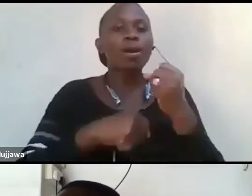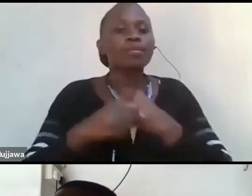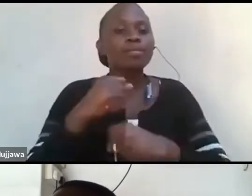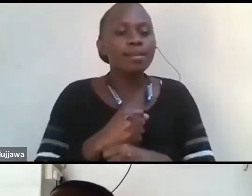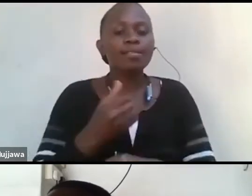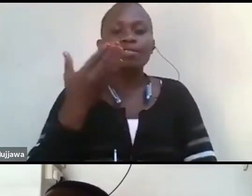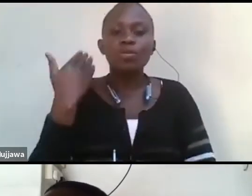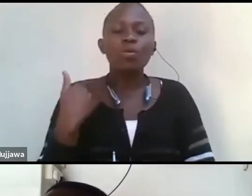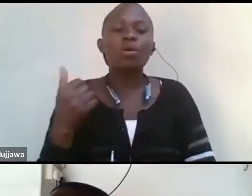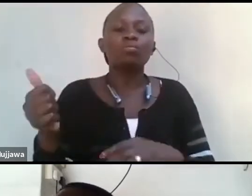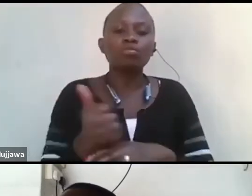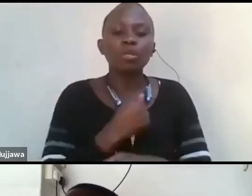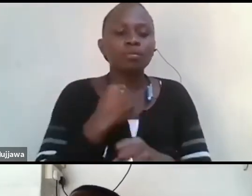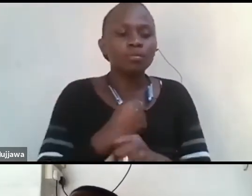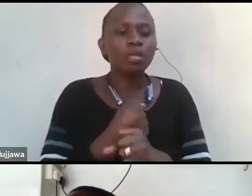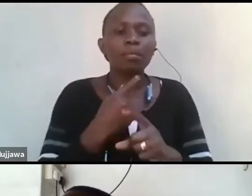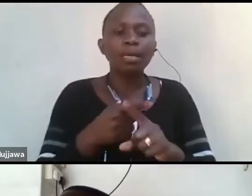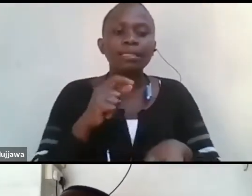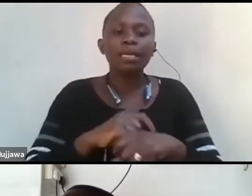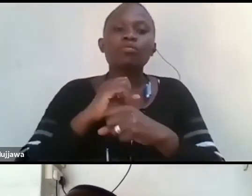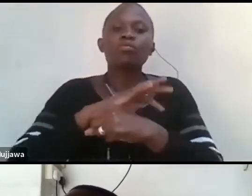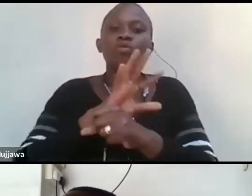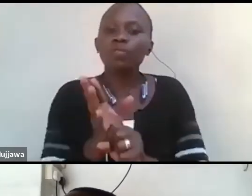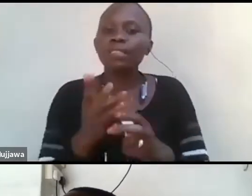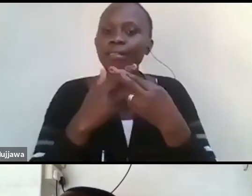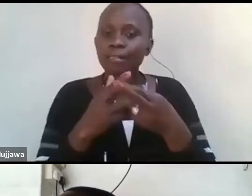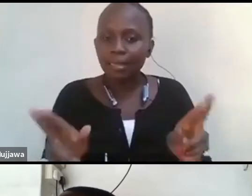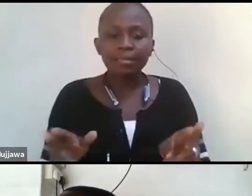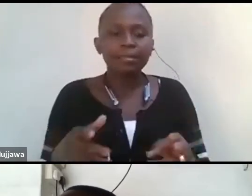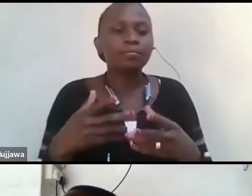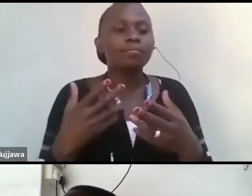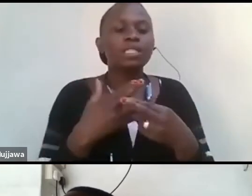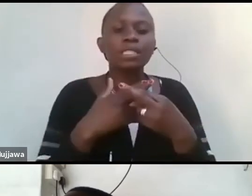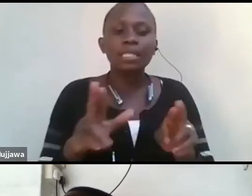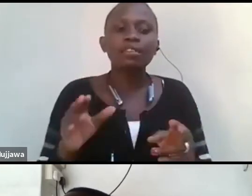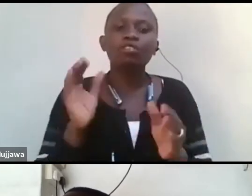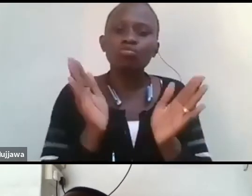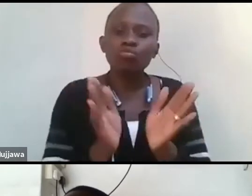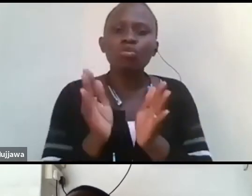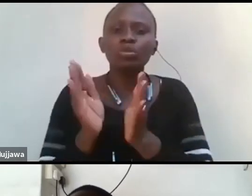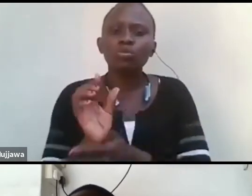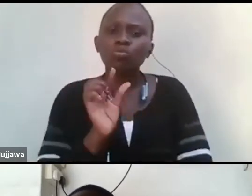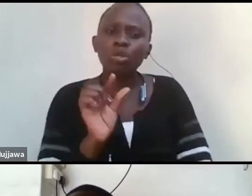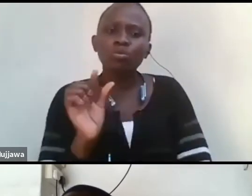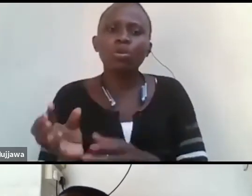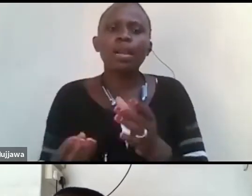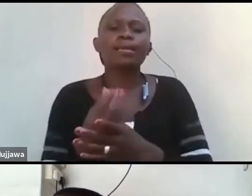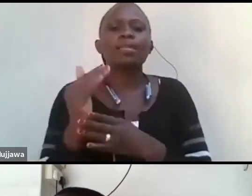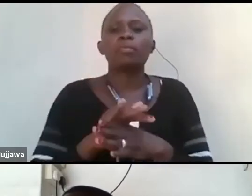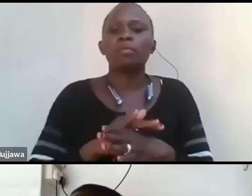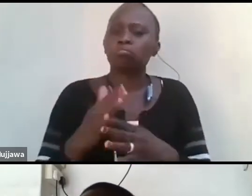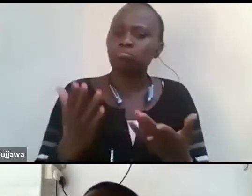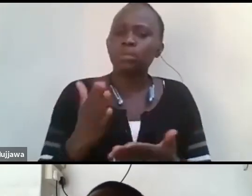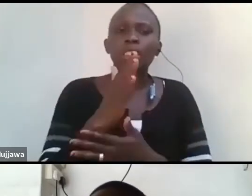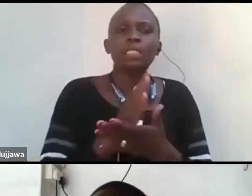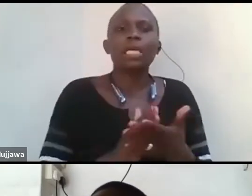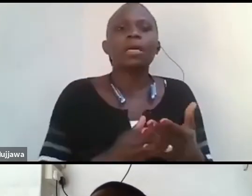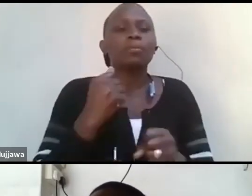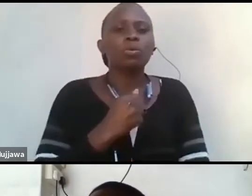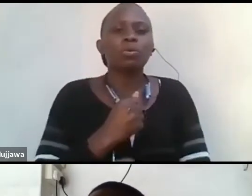during the COVID period have started out some small enterprises. Some are doing potato